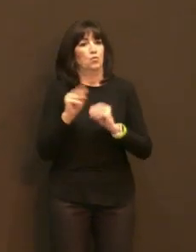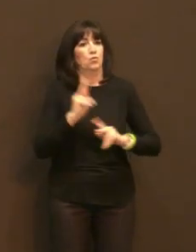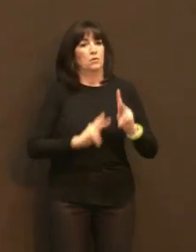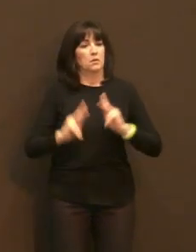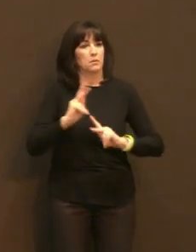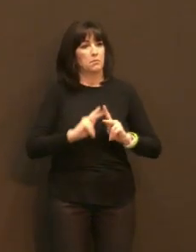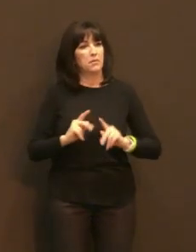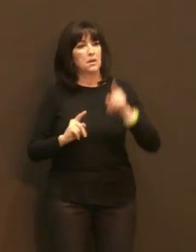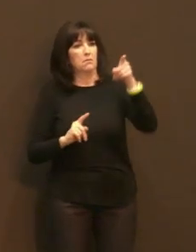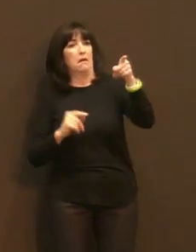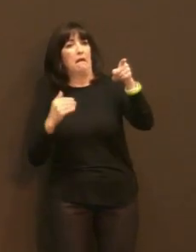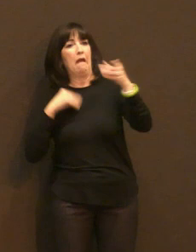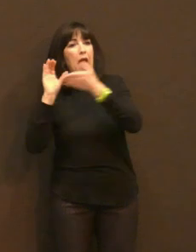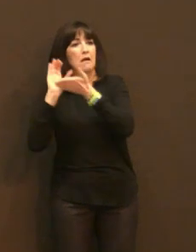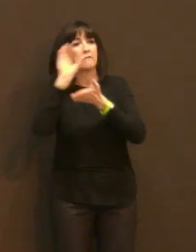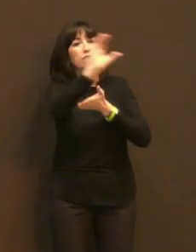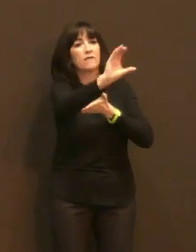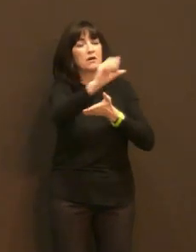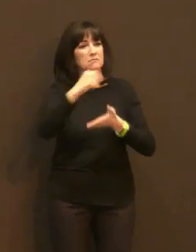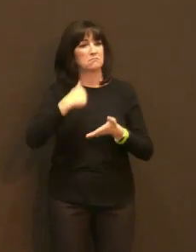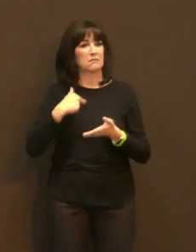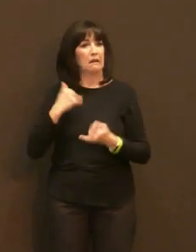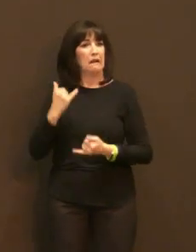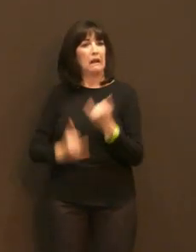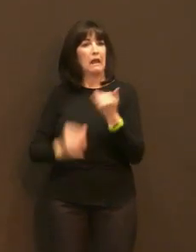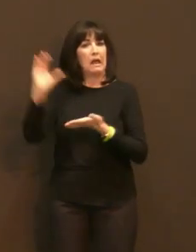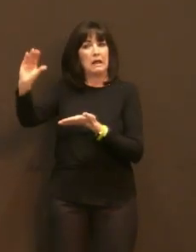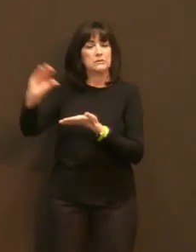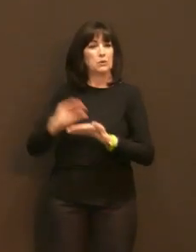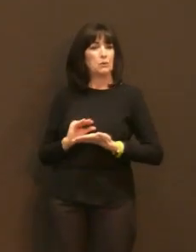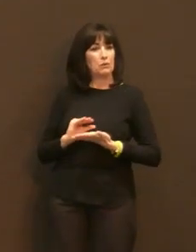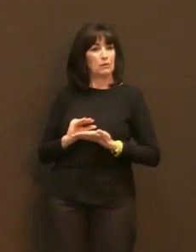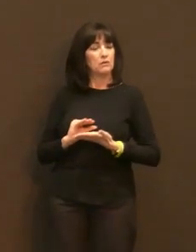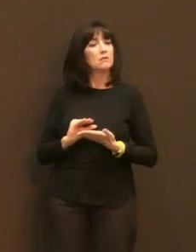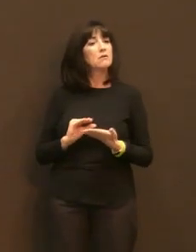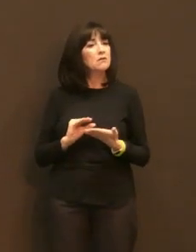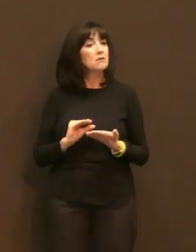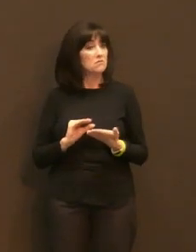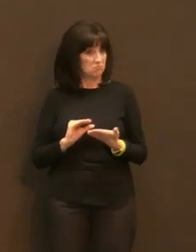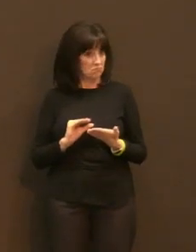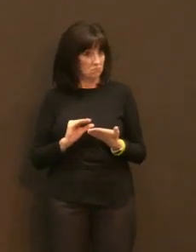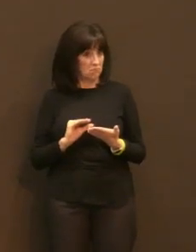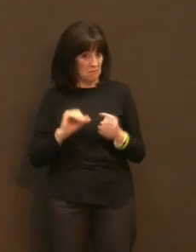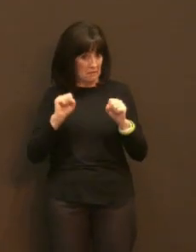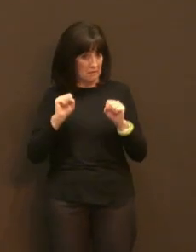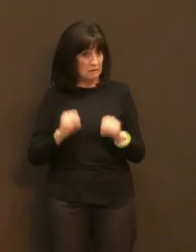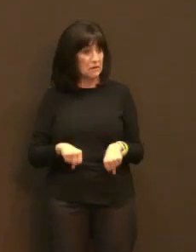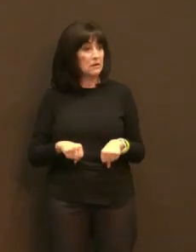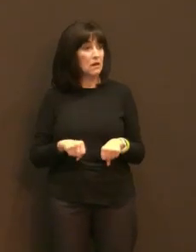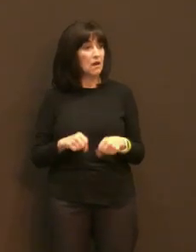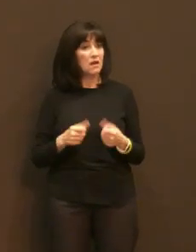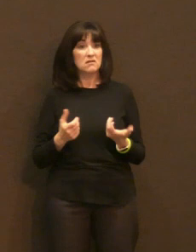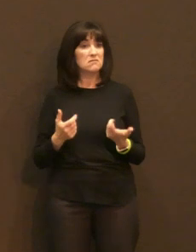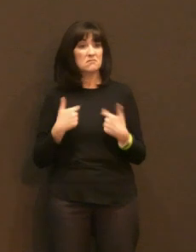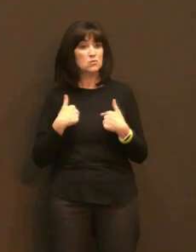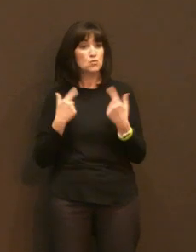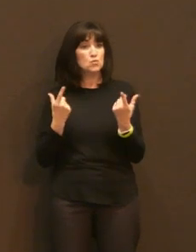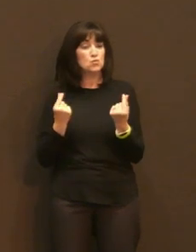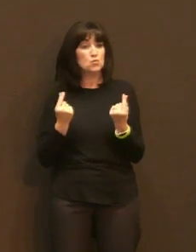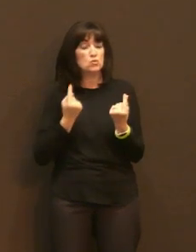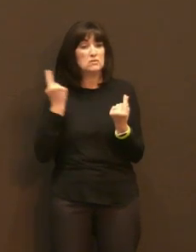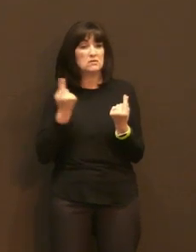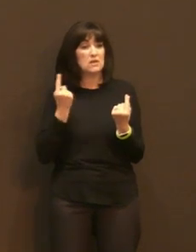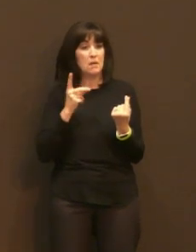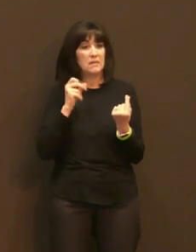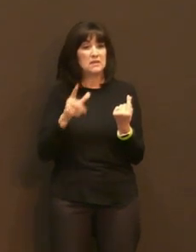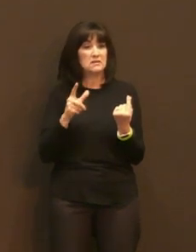more funding allocated later this month, whether there's something that Delawareans can do to make sure we get a bigger chunk of that pie. Yeah, no,